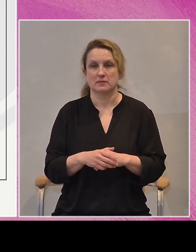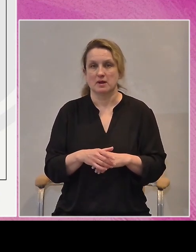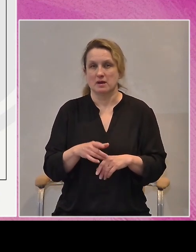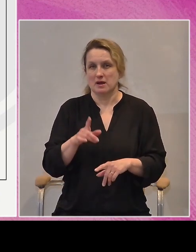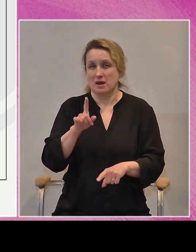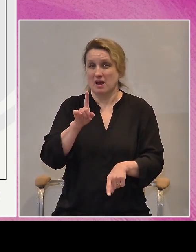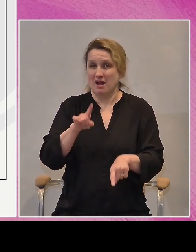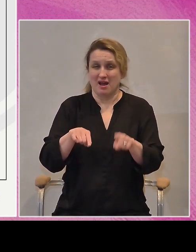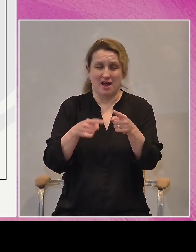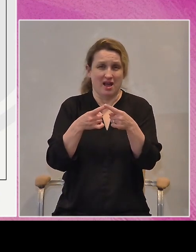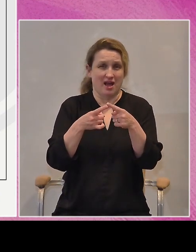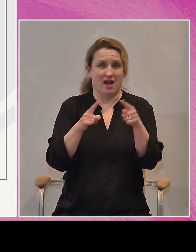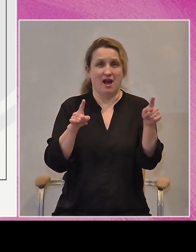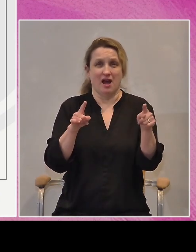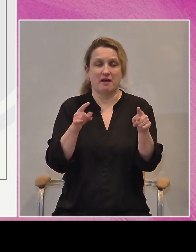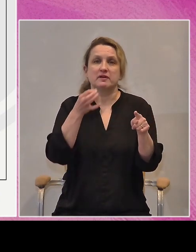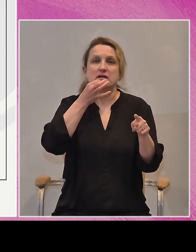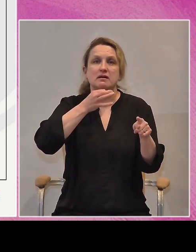harvikravimi To begin with,